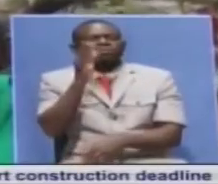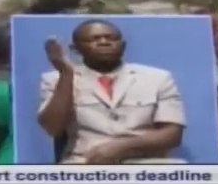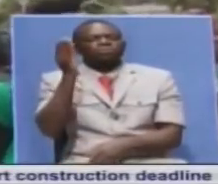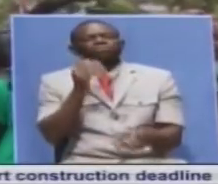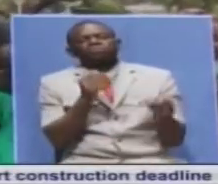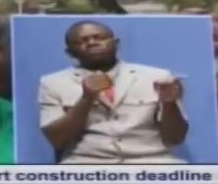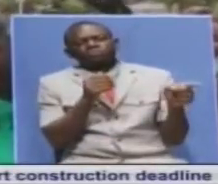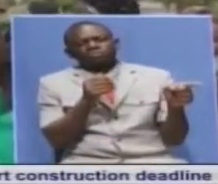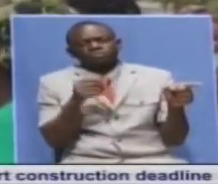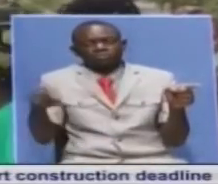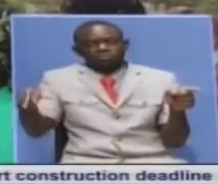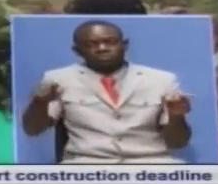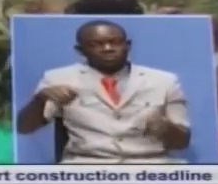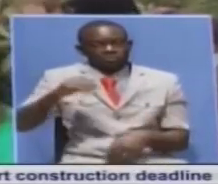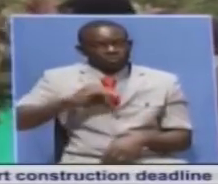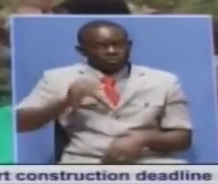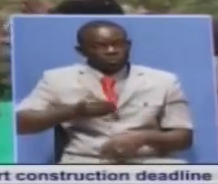women in Kabwe.